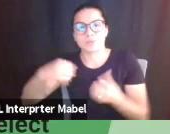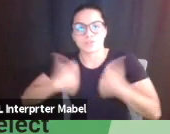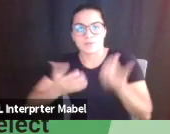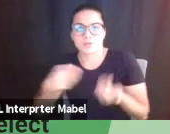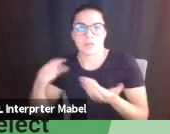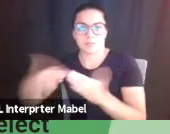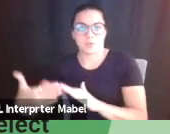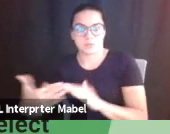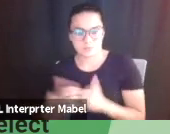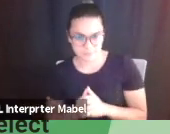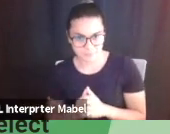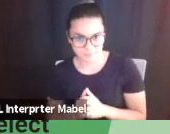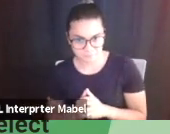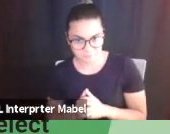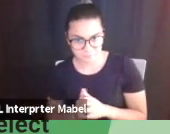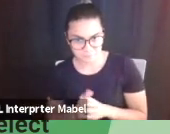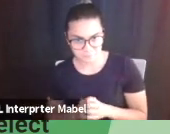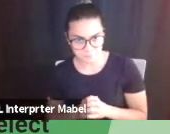Okay.